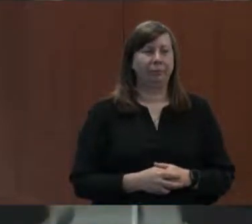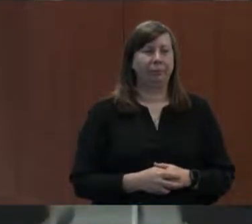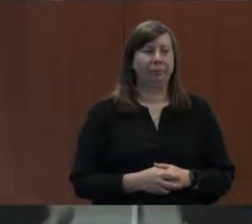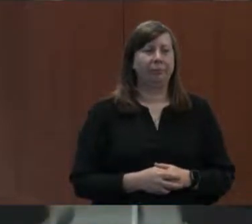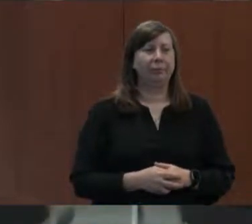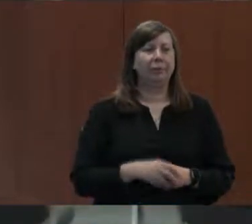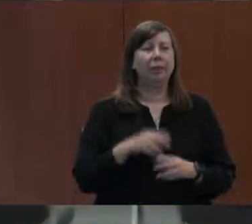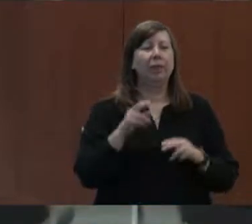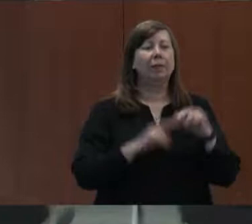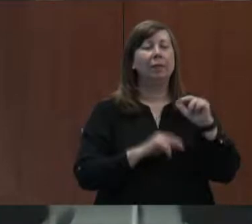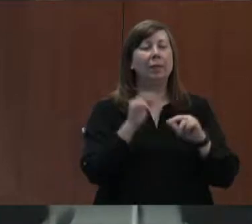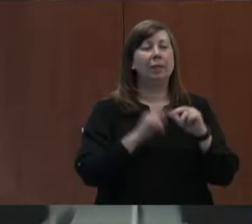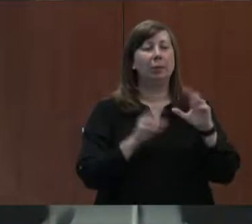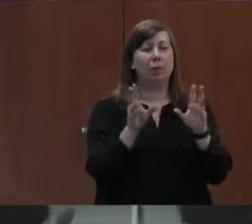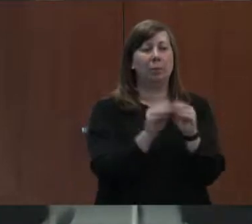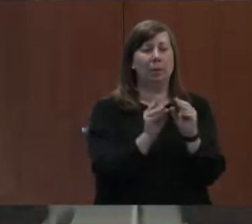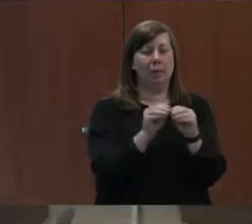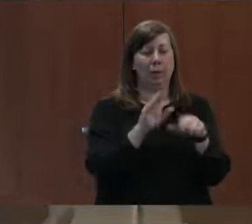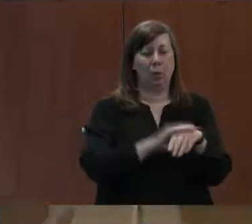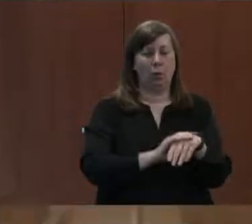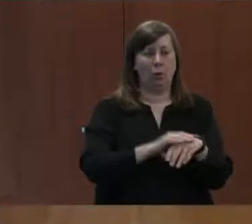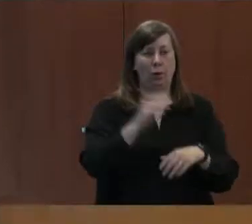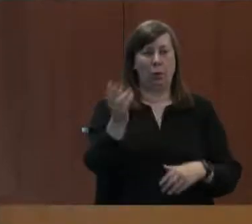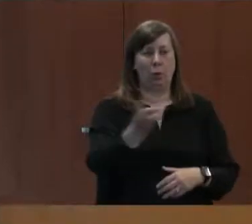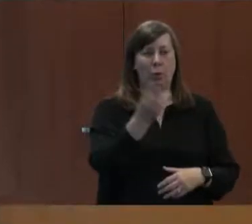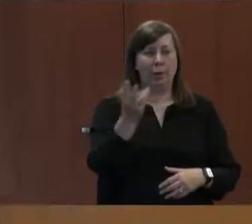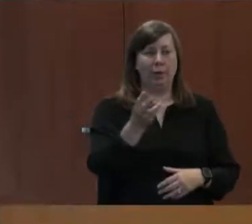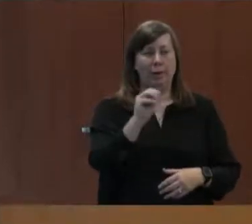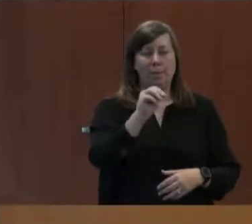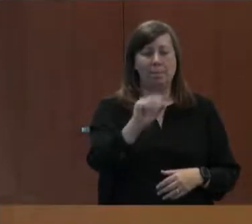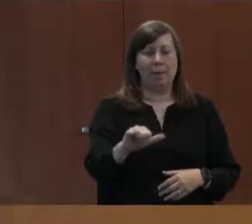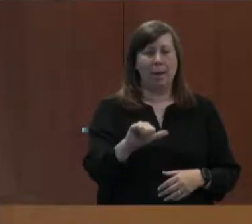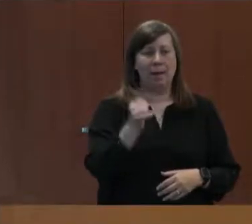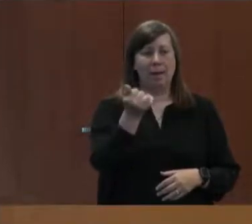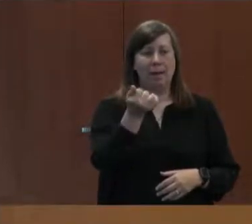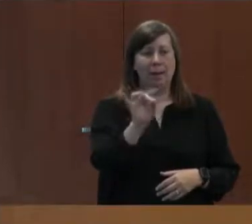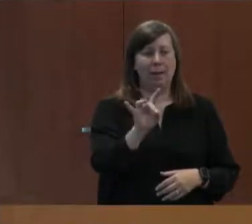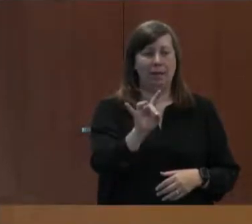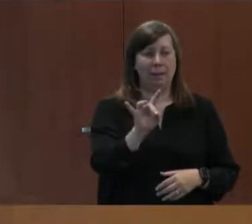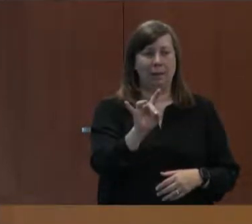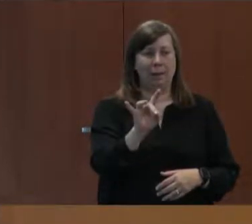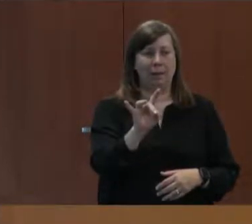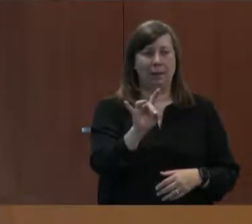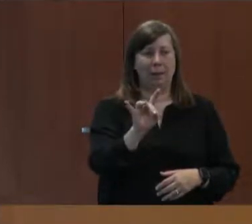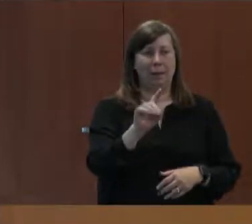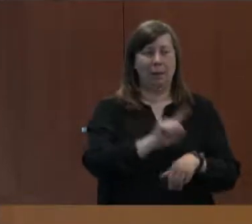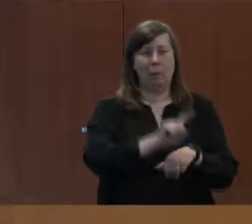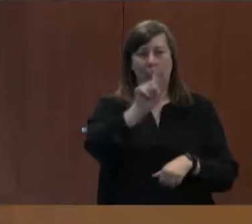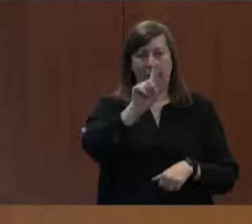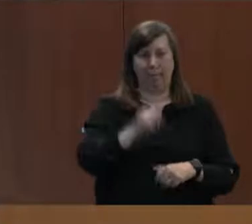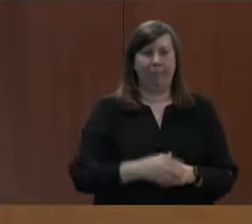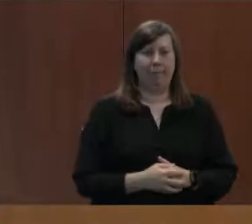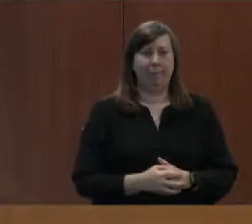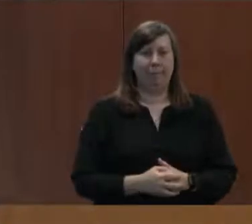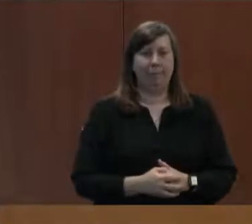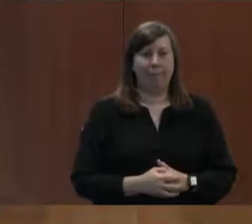For facilities, we will be meeting on Wednesday, May 18th at 1 o'clock.